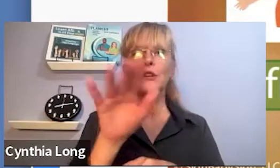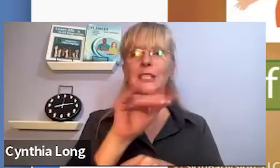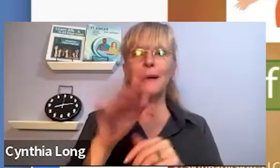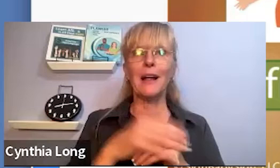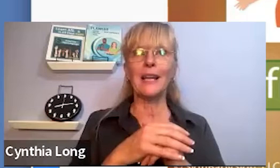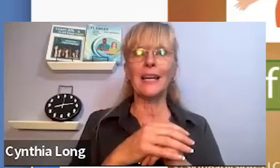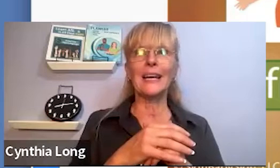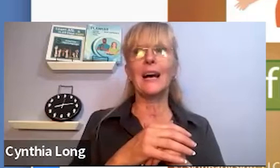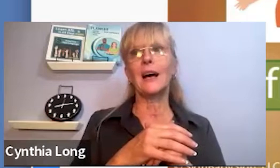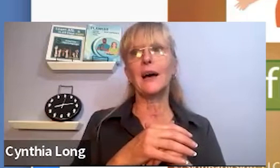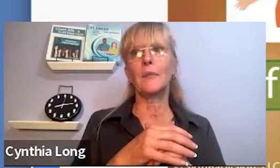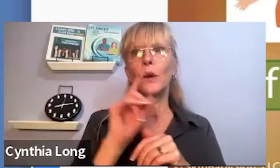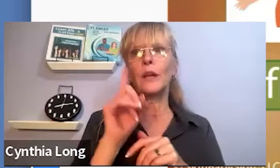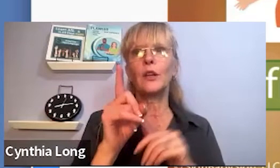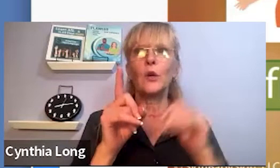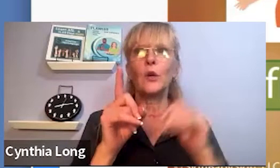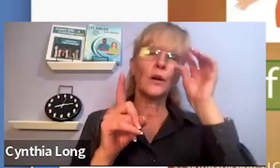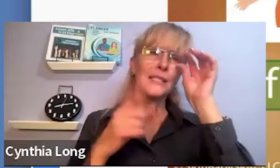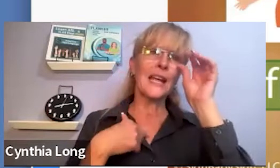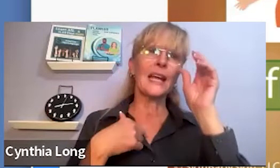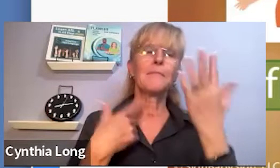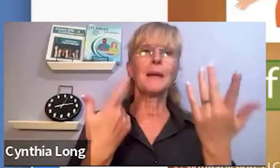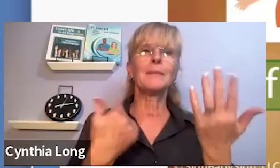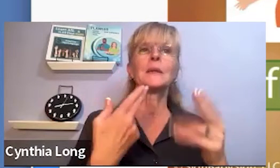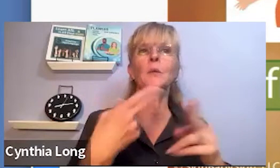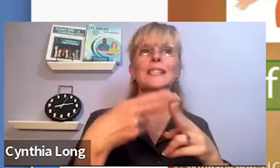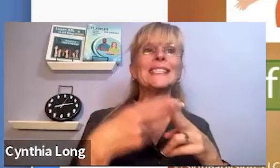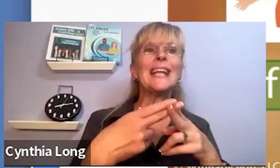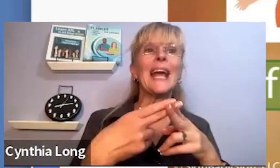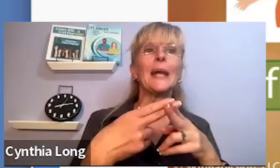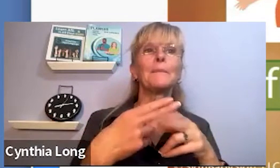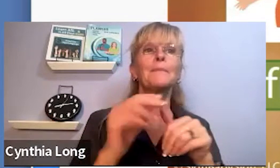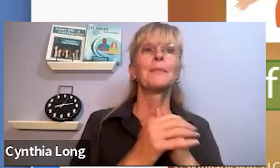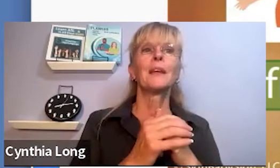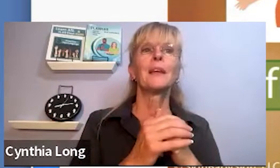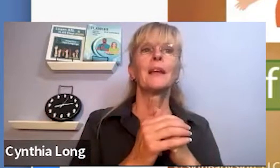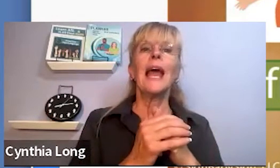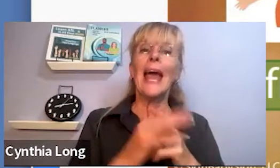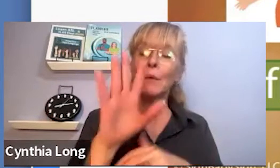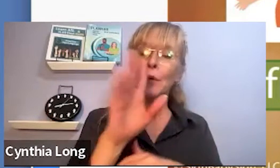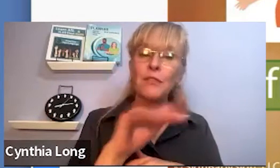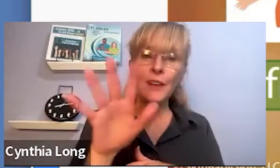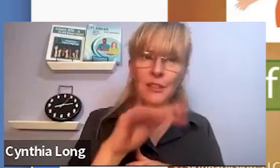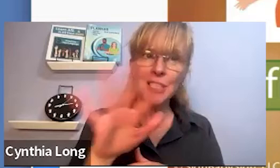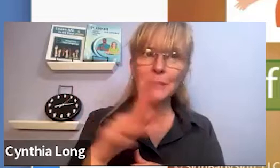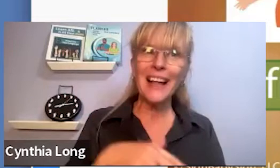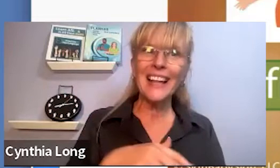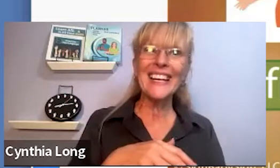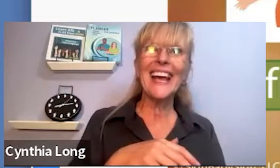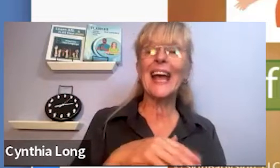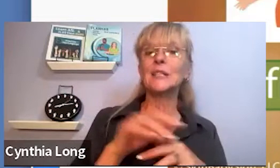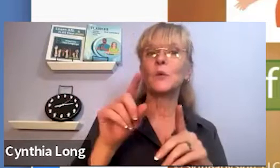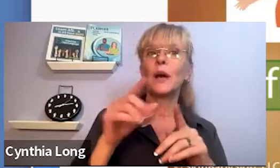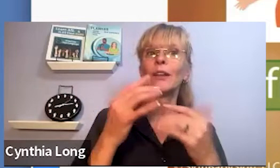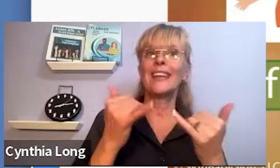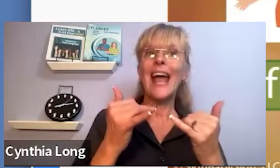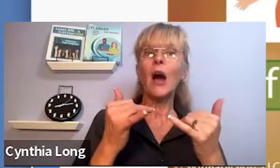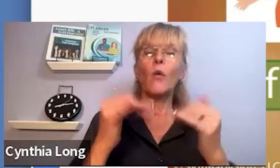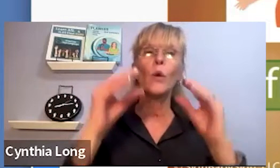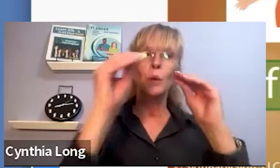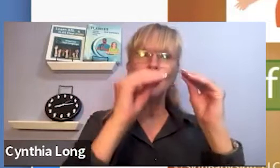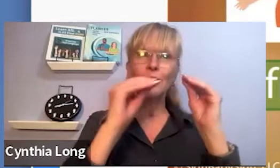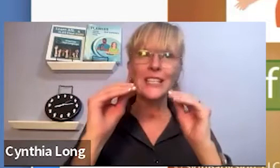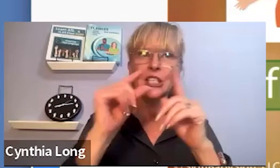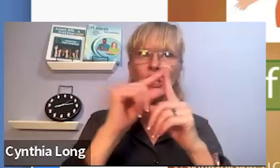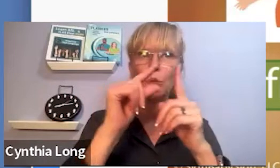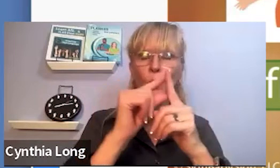also finger spelling when you are saying maybe someone's name. And we finger spelling as well